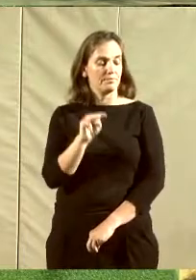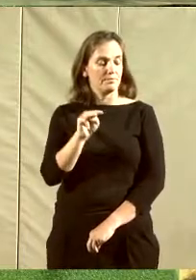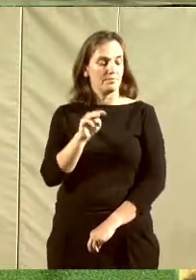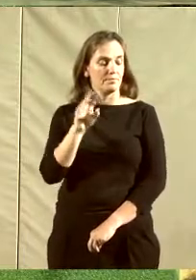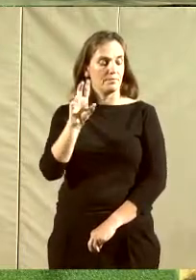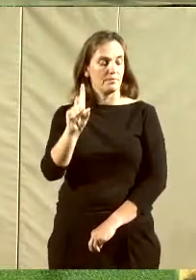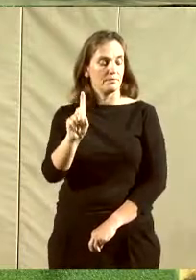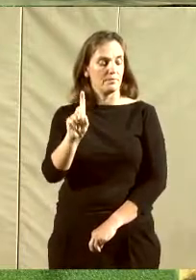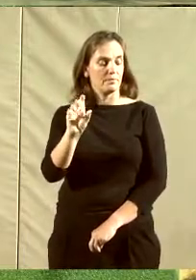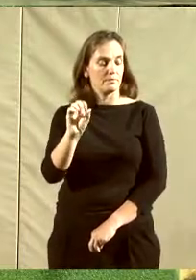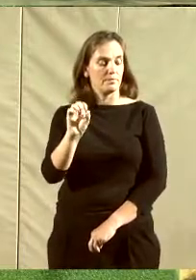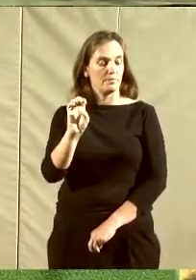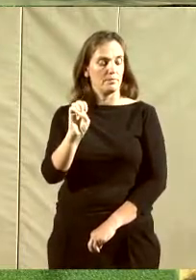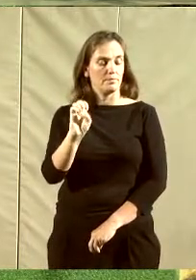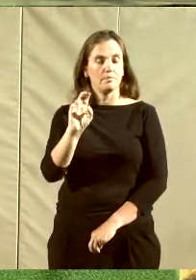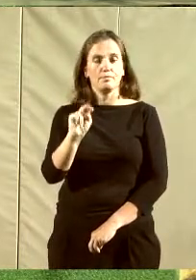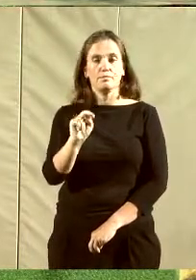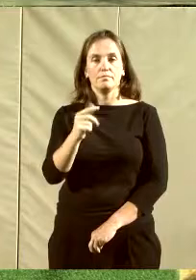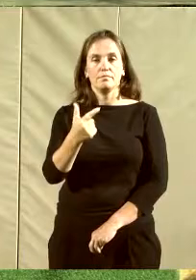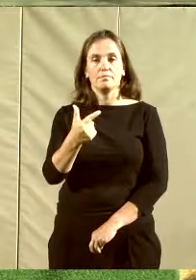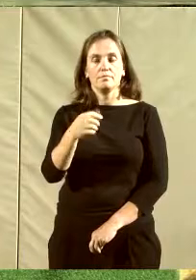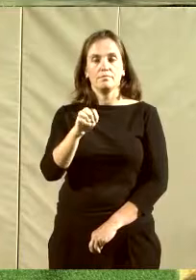Maximilian Price Donjes.